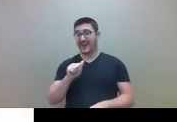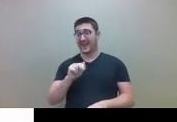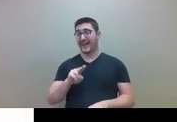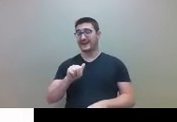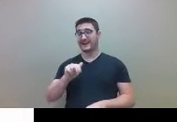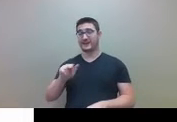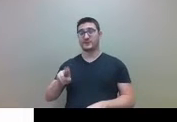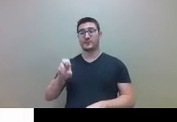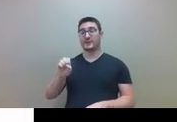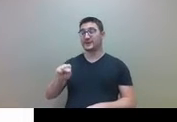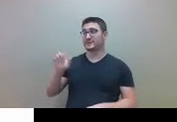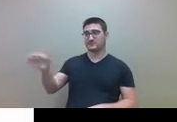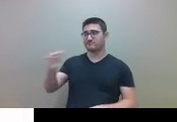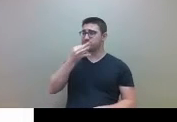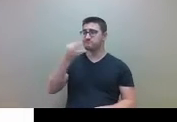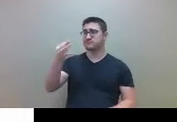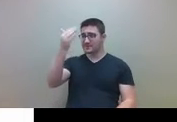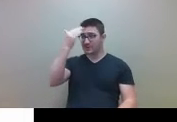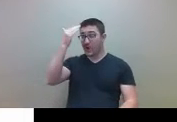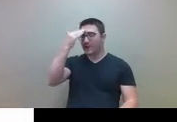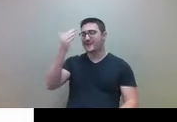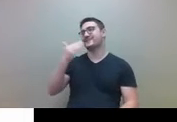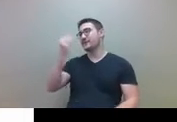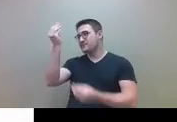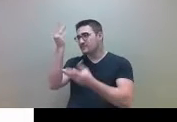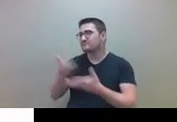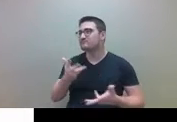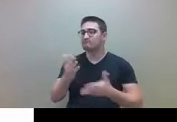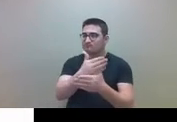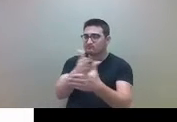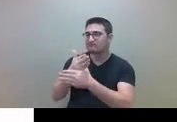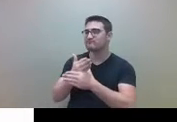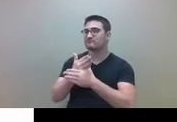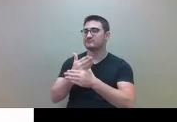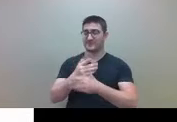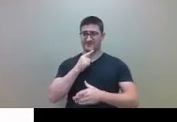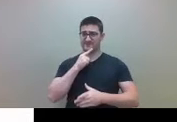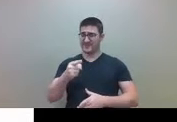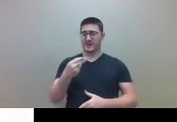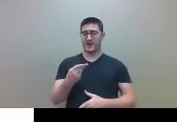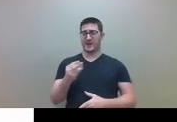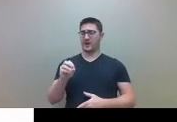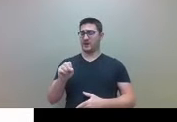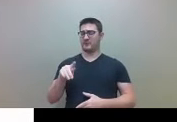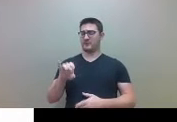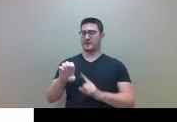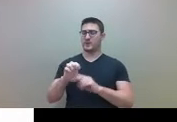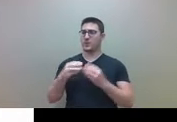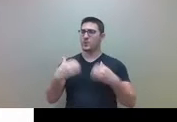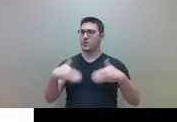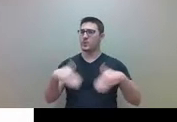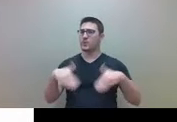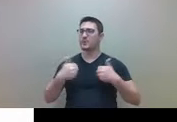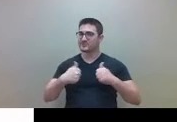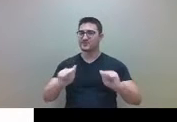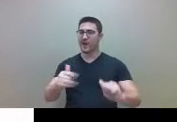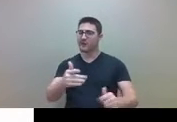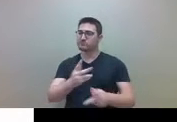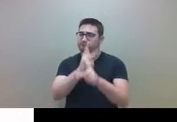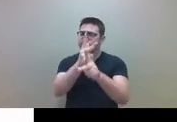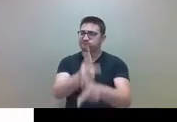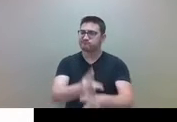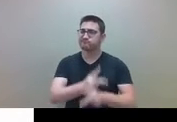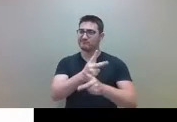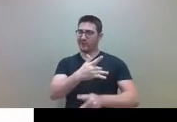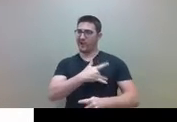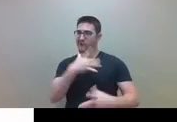really interesting topic, and we're interested, because hospice is so much about compassionate care, we're interested in hearing more about care